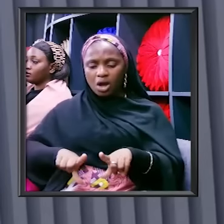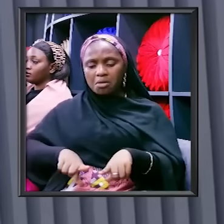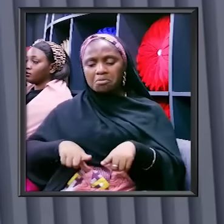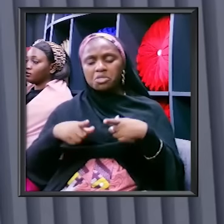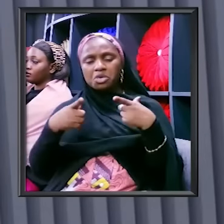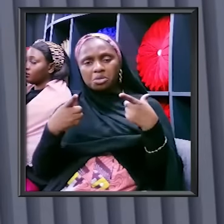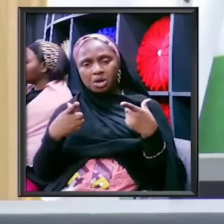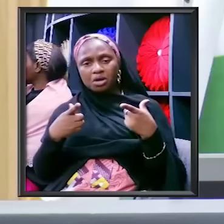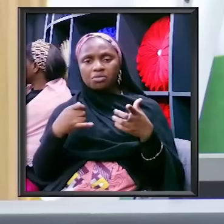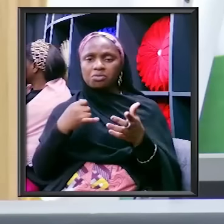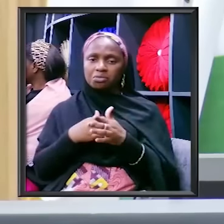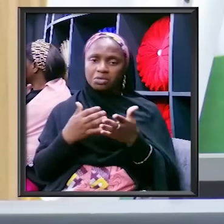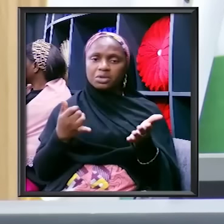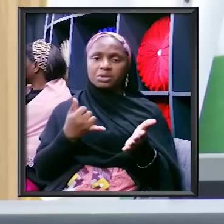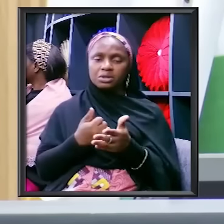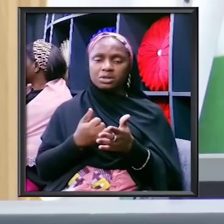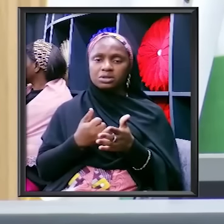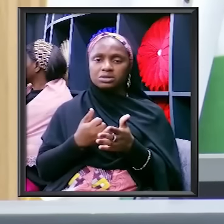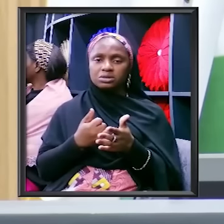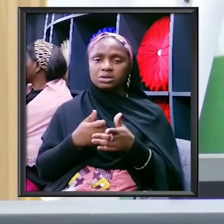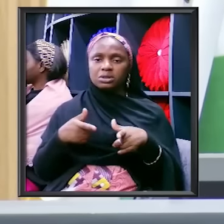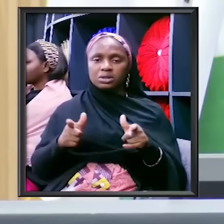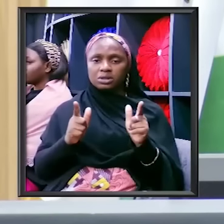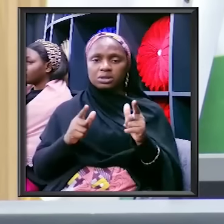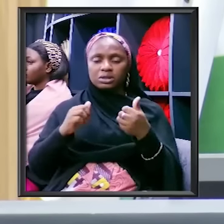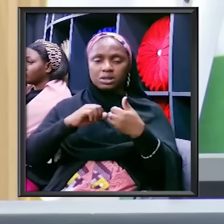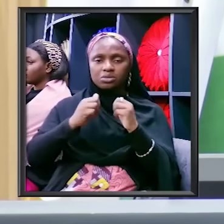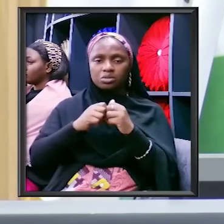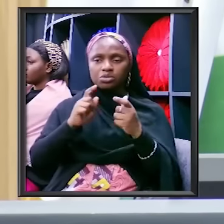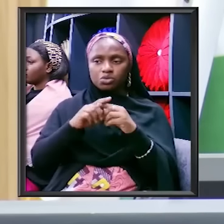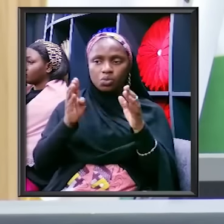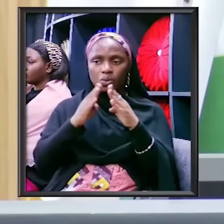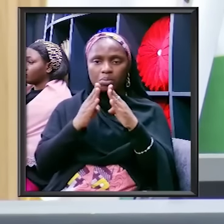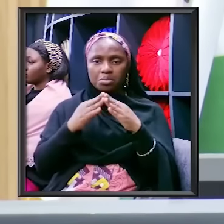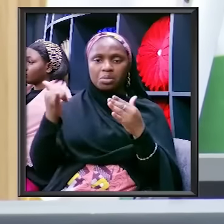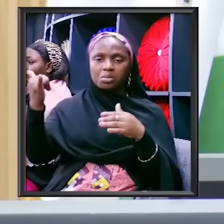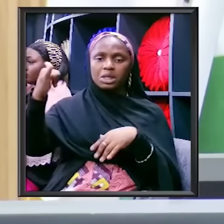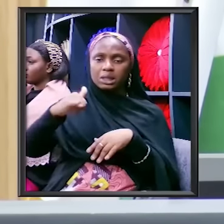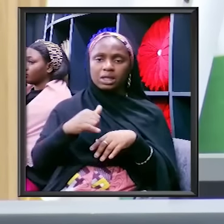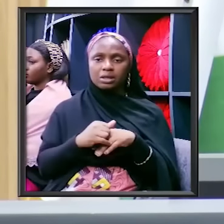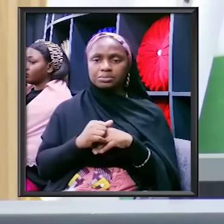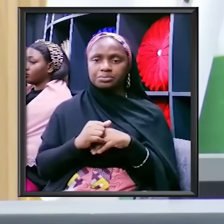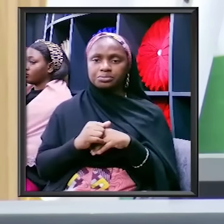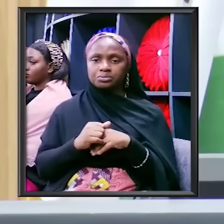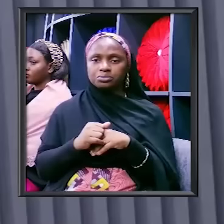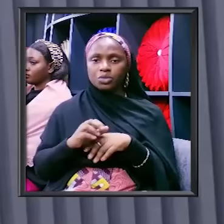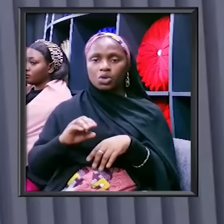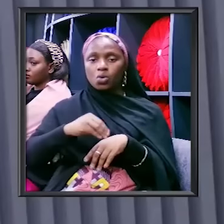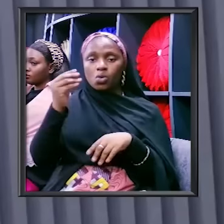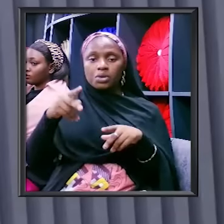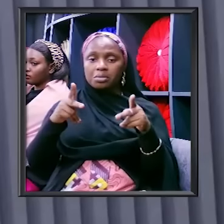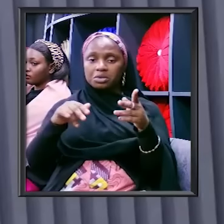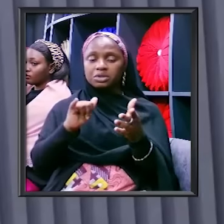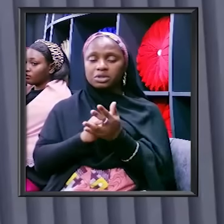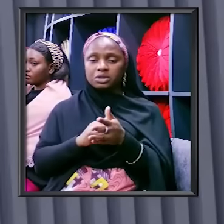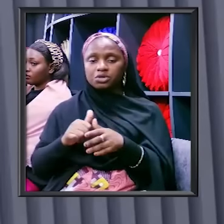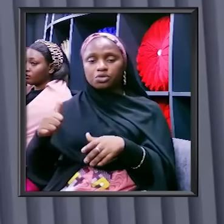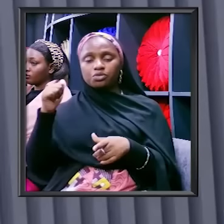them. Okay. Make we they raise them. Make we they carry and they go meet them. No be say the other aspects where they no give